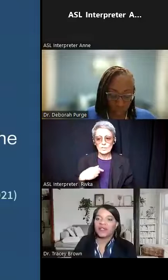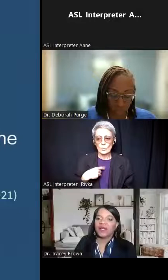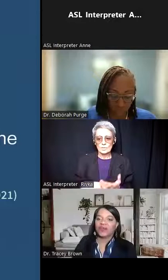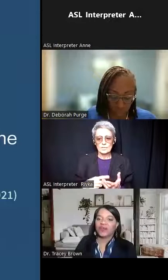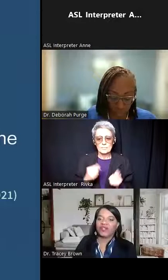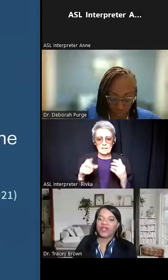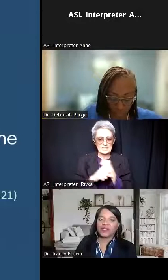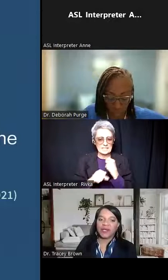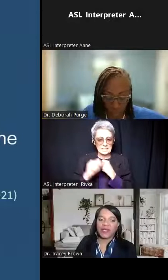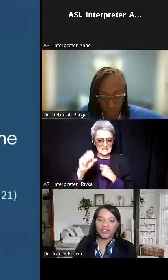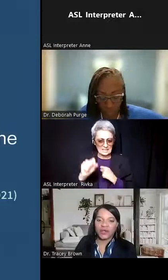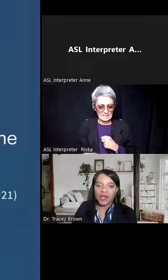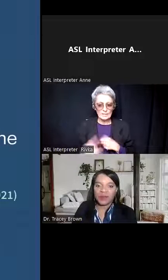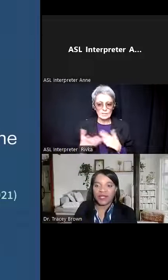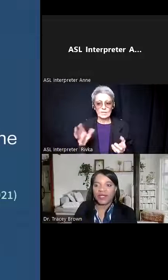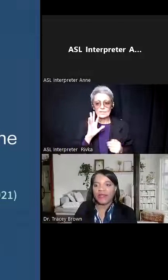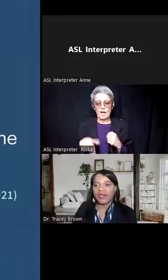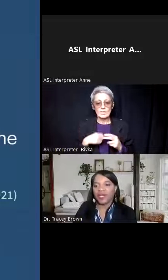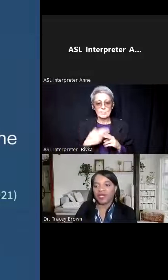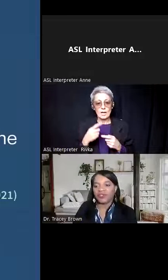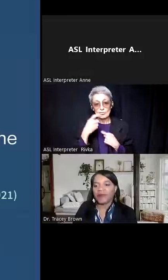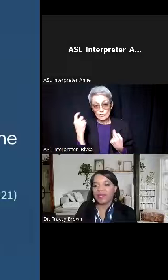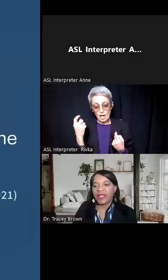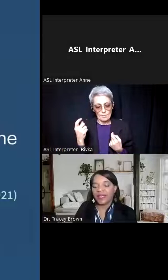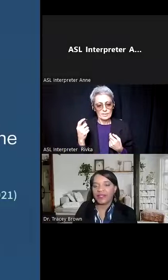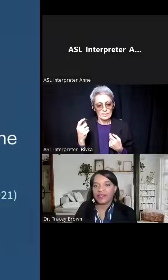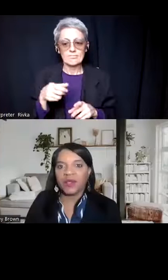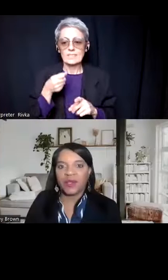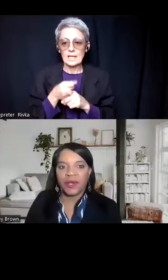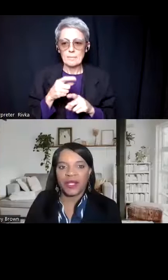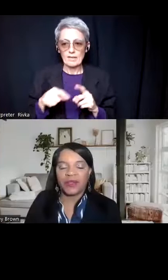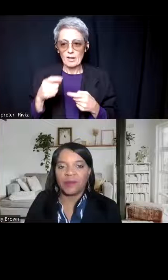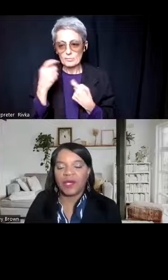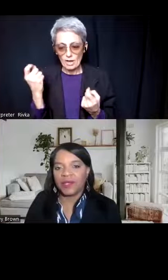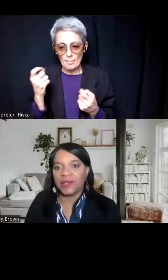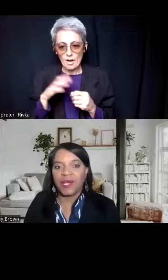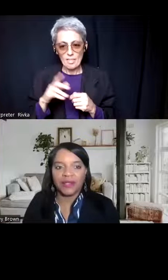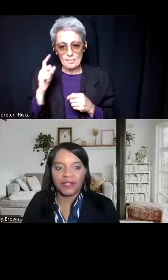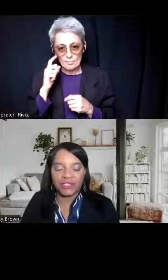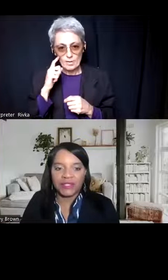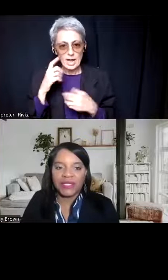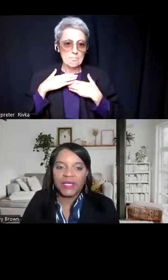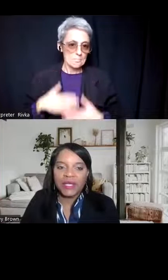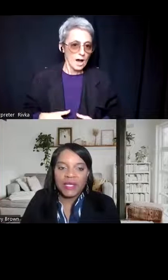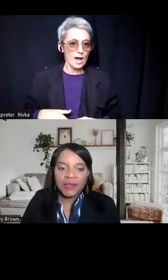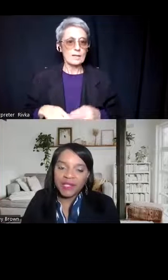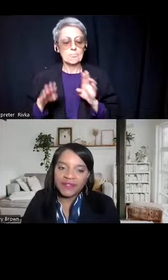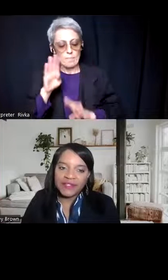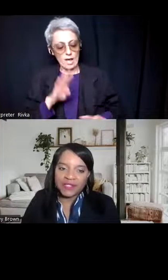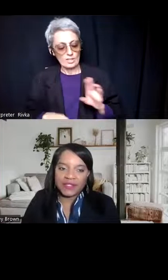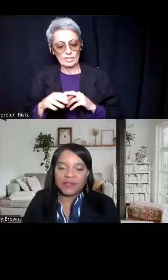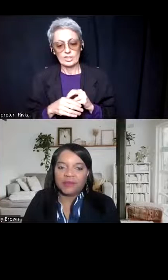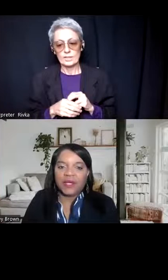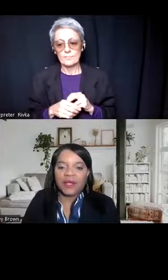stats. We've talked about trauma and the impact trauma has on the brain, the body, the biology, the